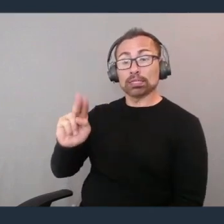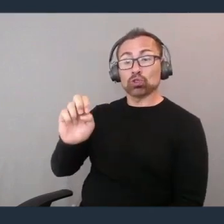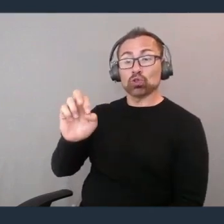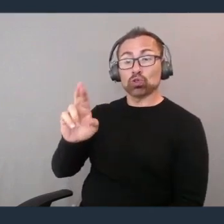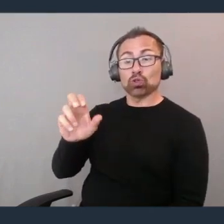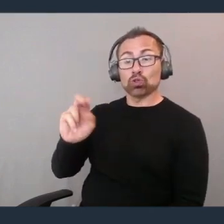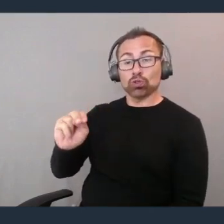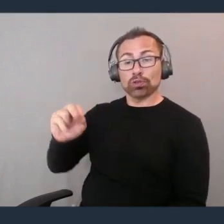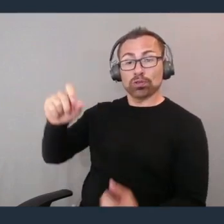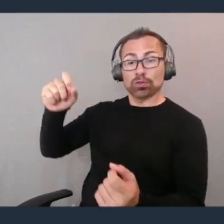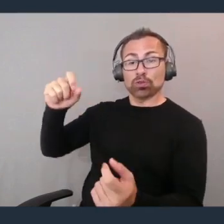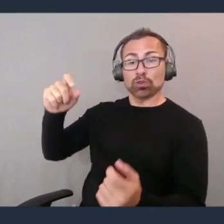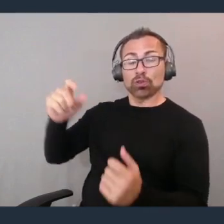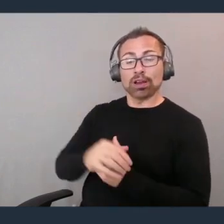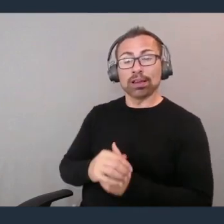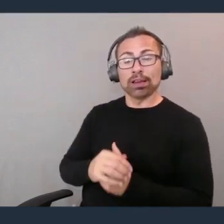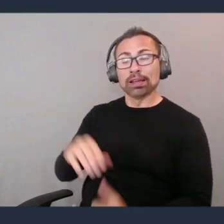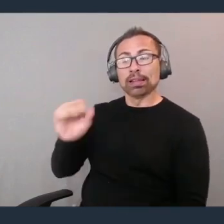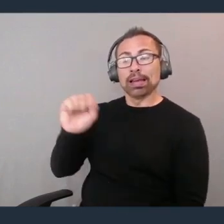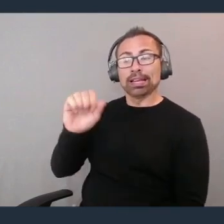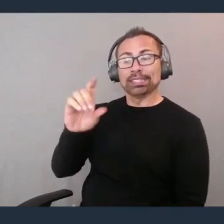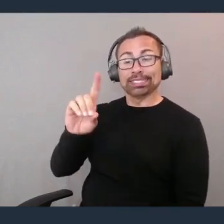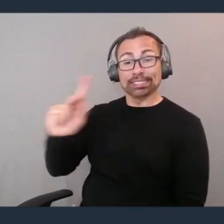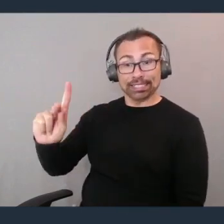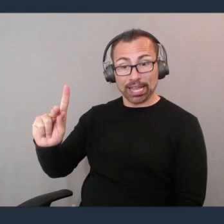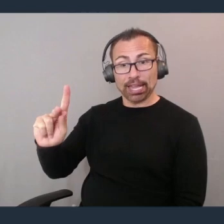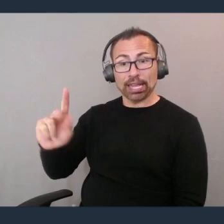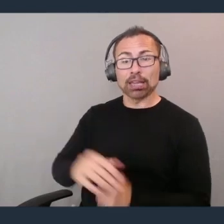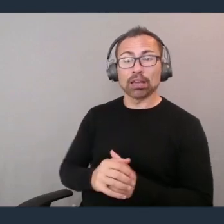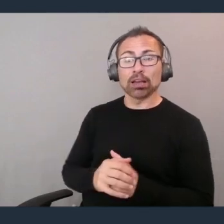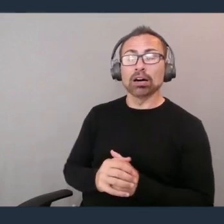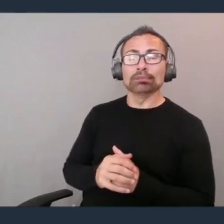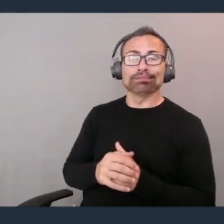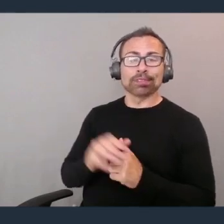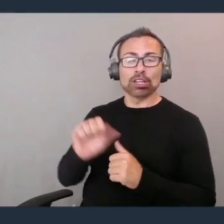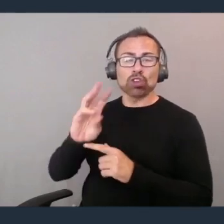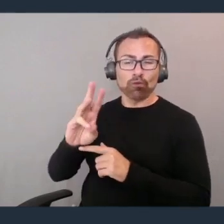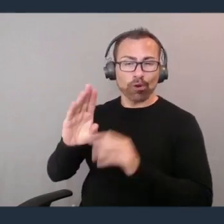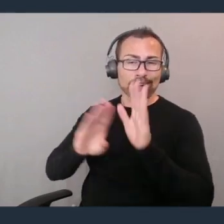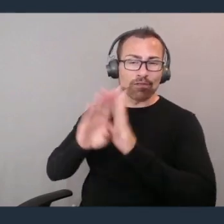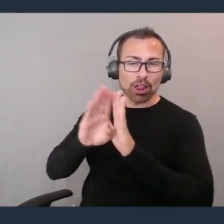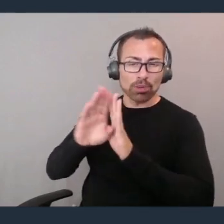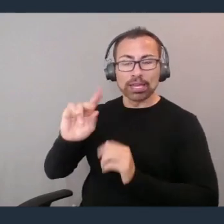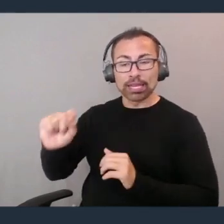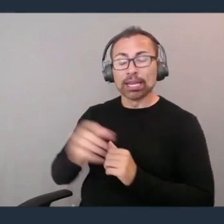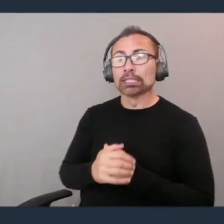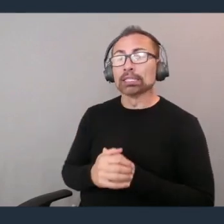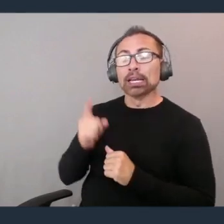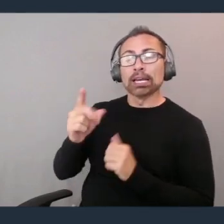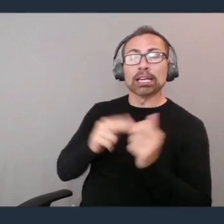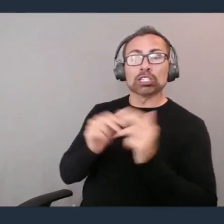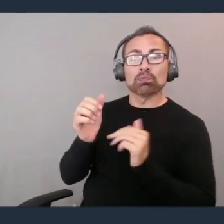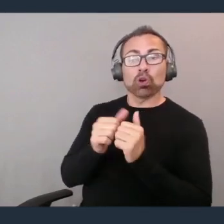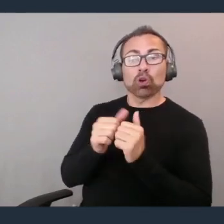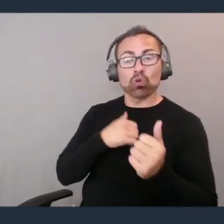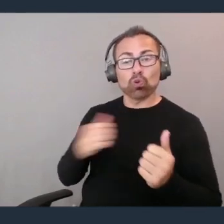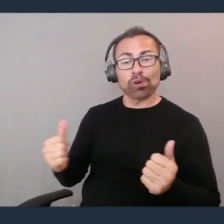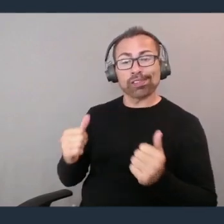kit, SDK. And so the software development kit is actually built with a compiler, profile, runtime